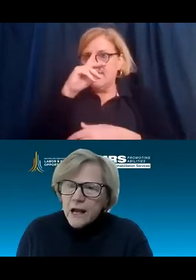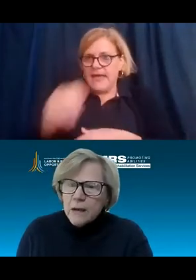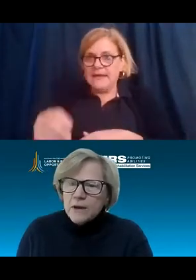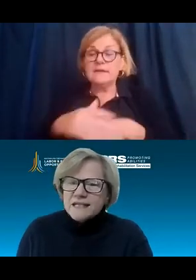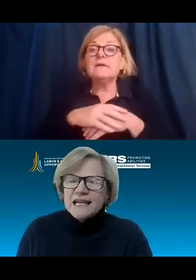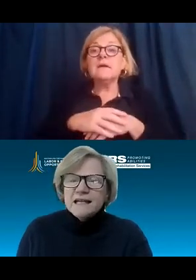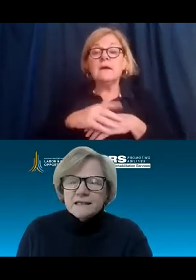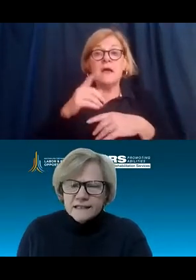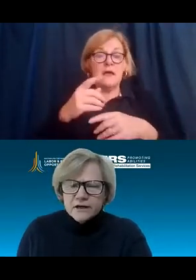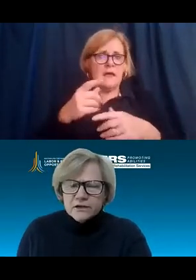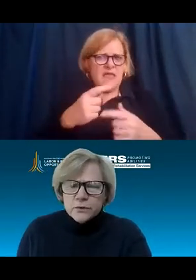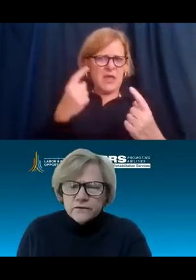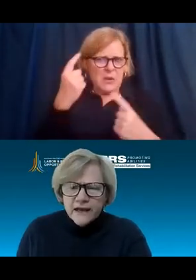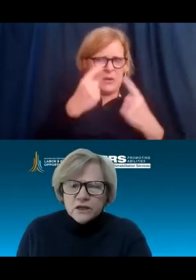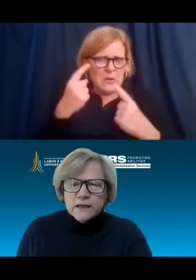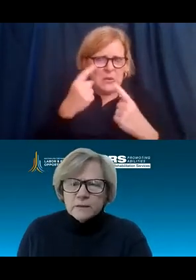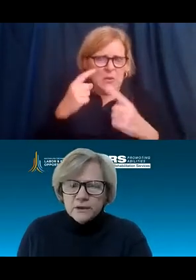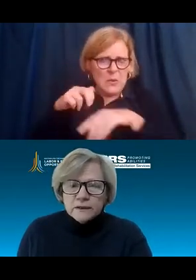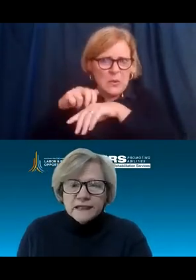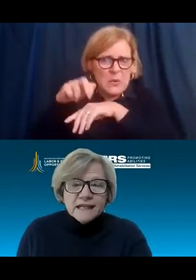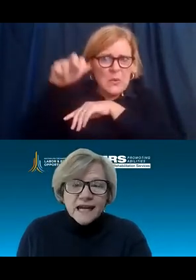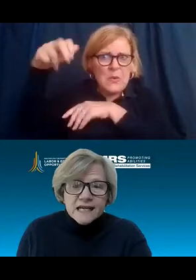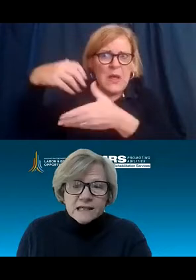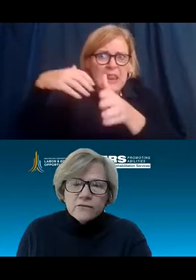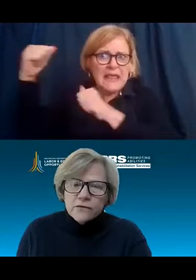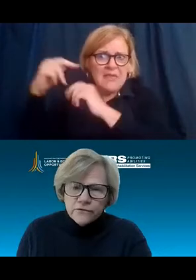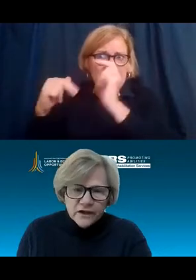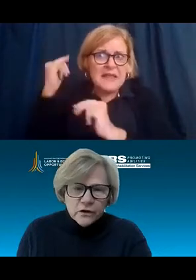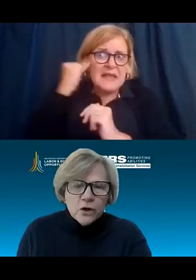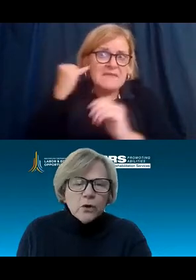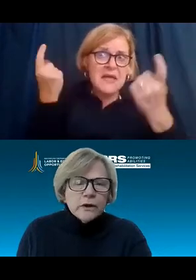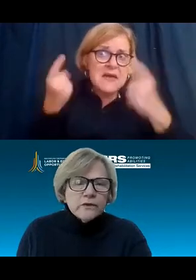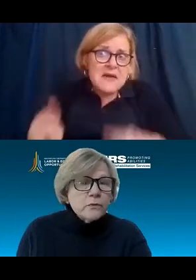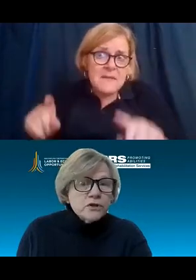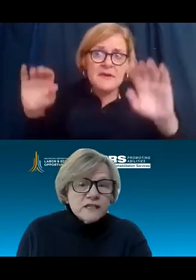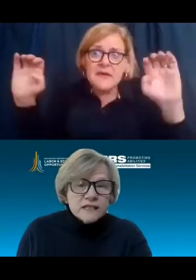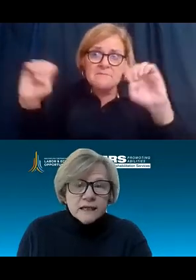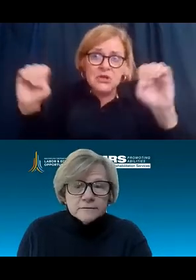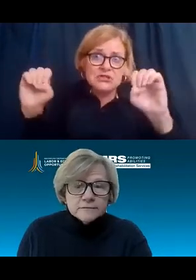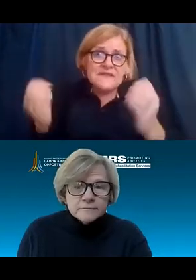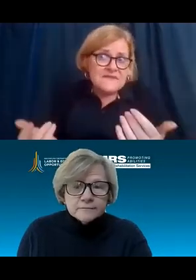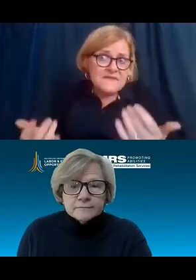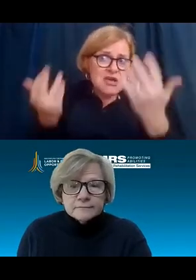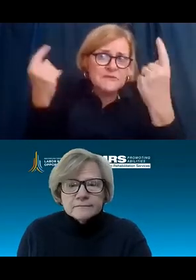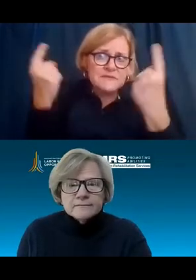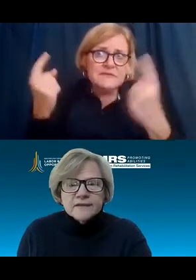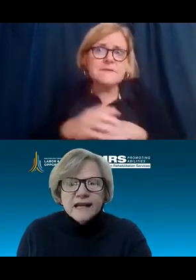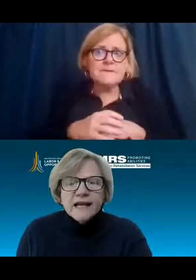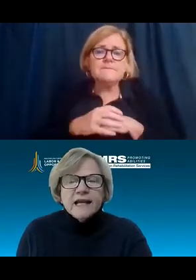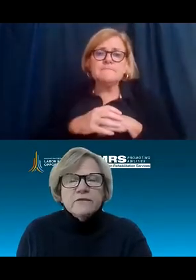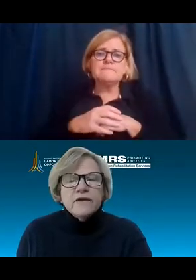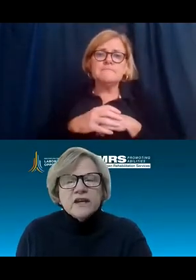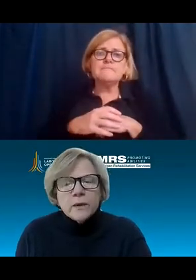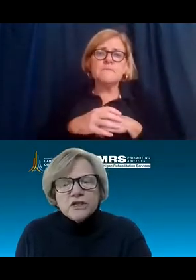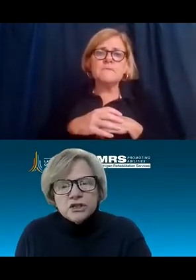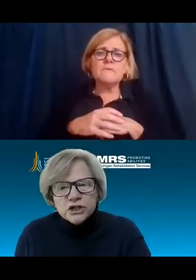concern about taking the stairs to evacuate the building in case of a fire or other emergency.